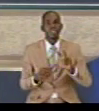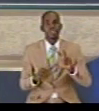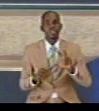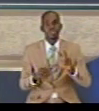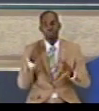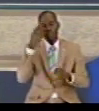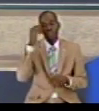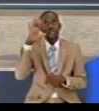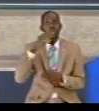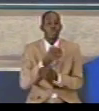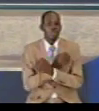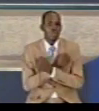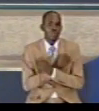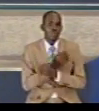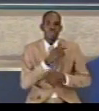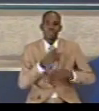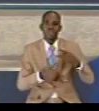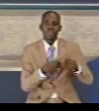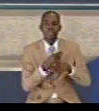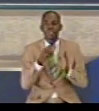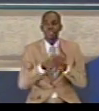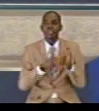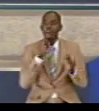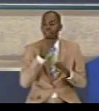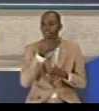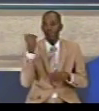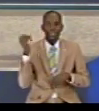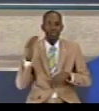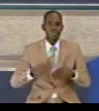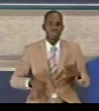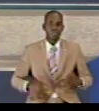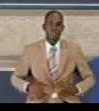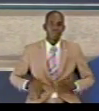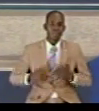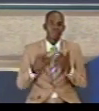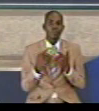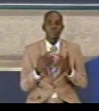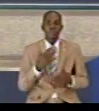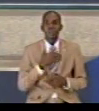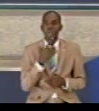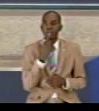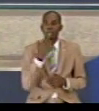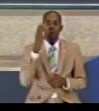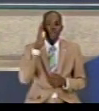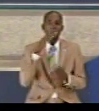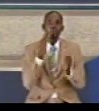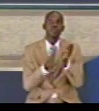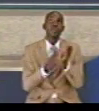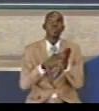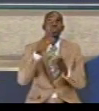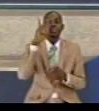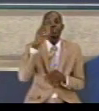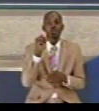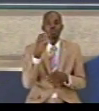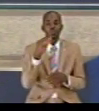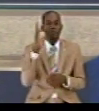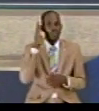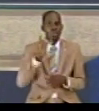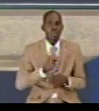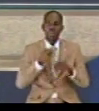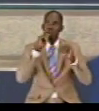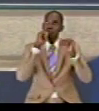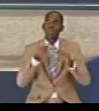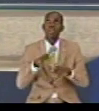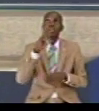loving kindness is better than life, my lips shall praise thee. Thus will I bless thee